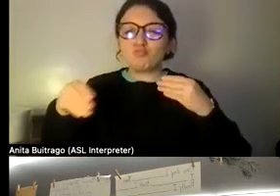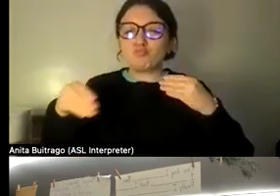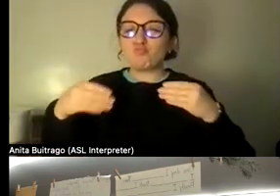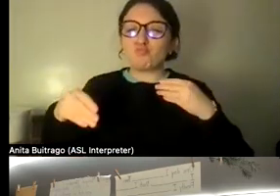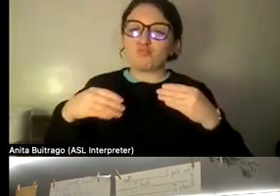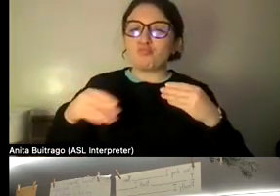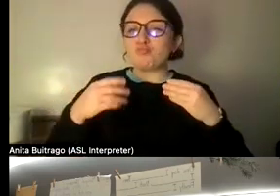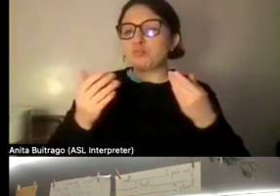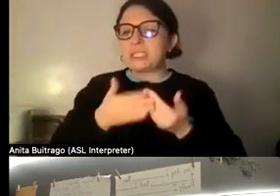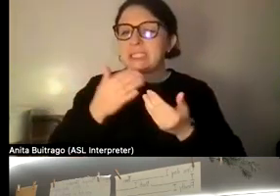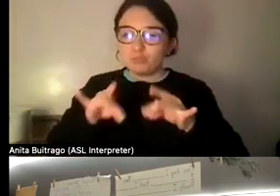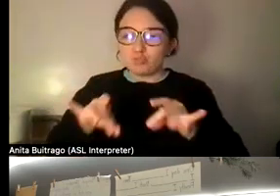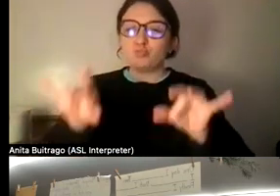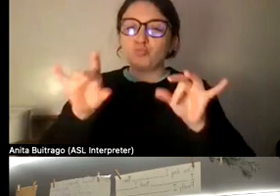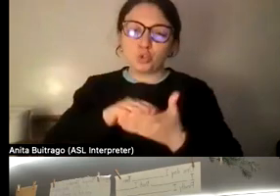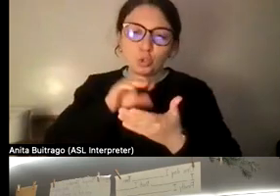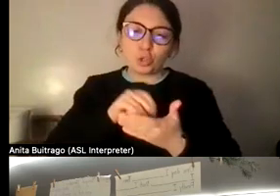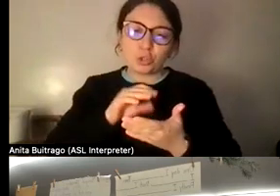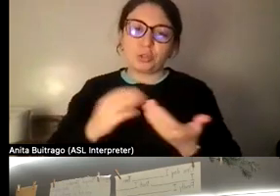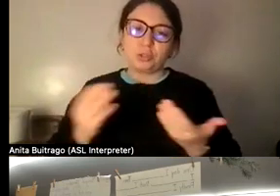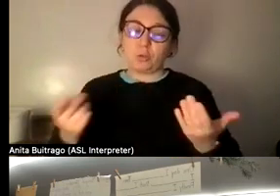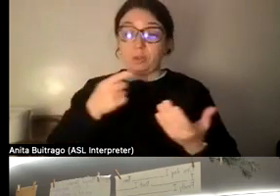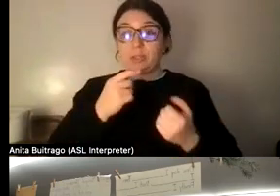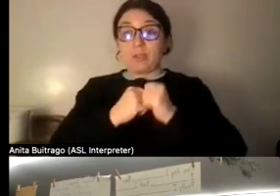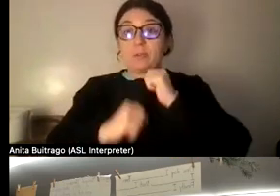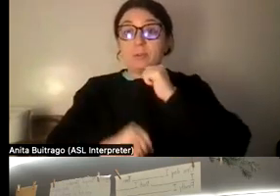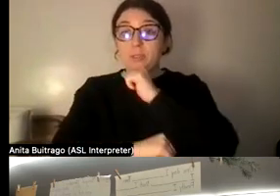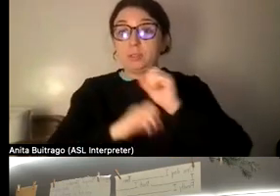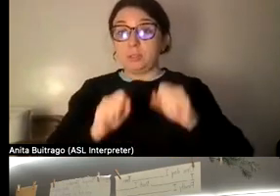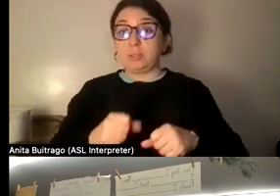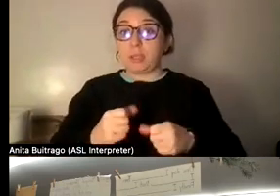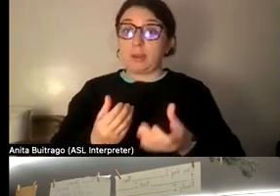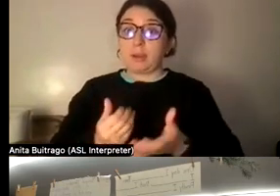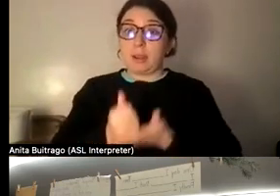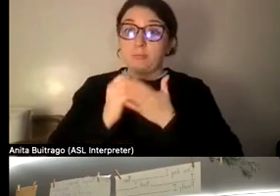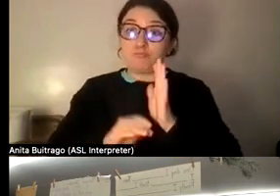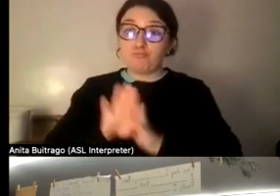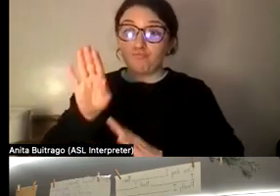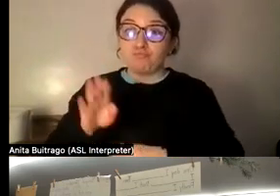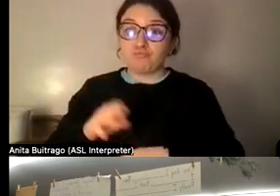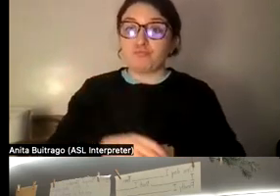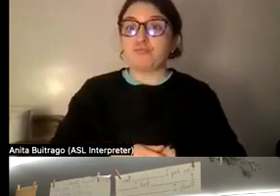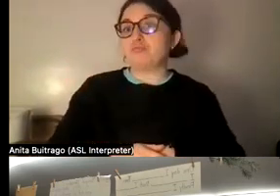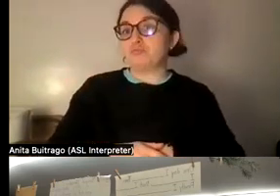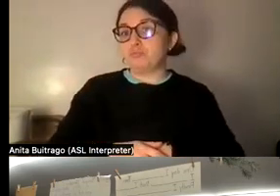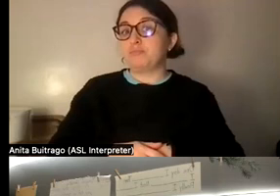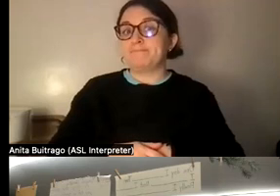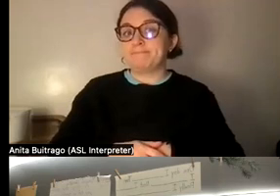foundation, and we're doing it. We're seeing this.